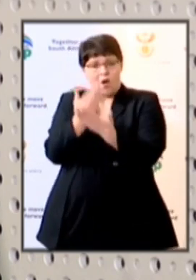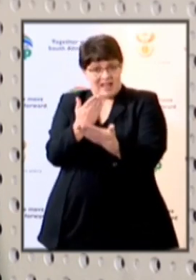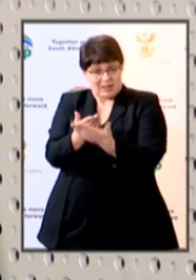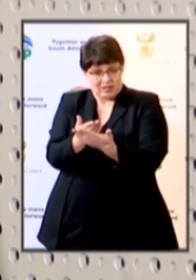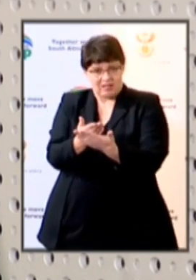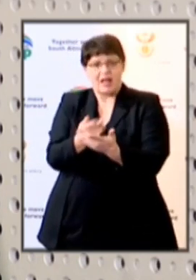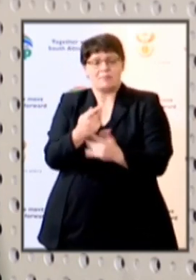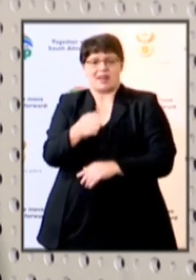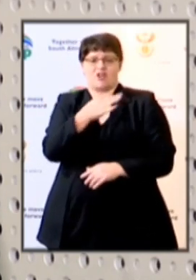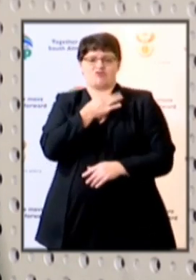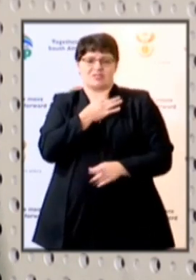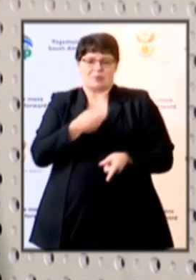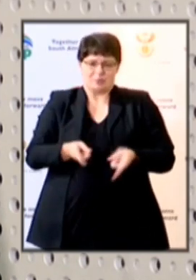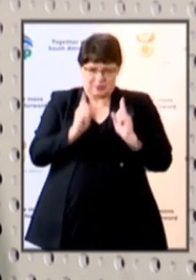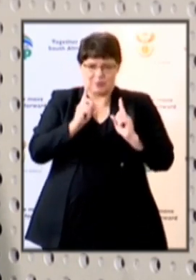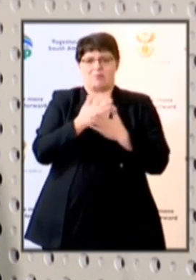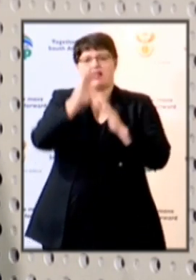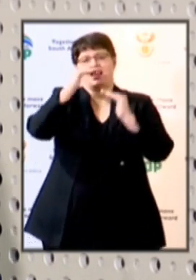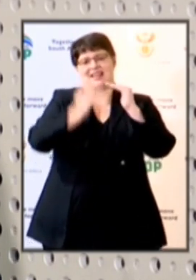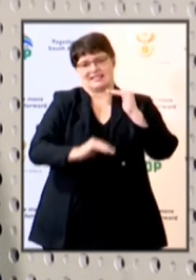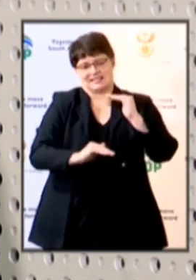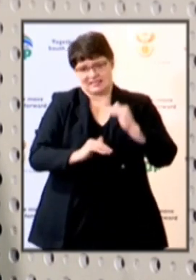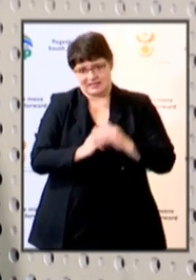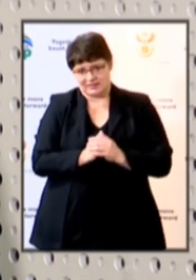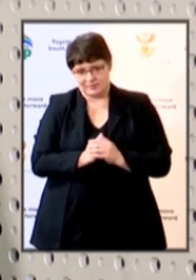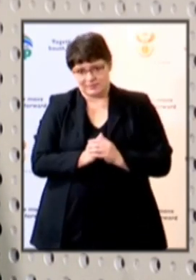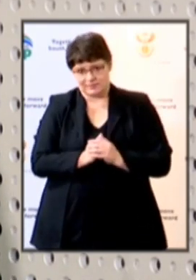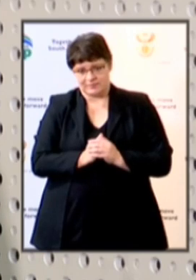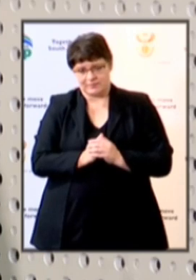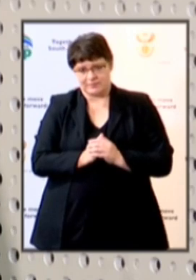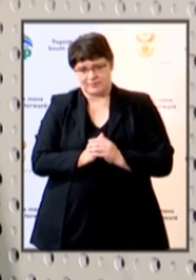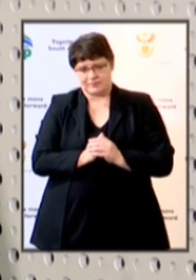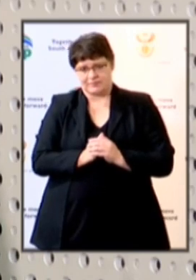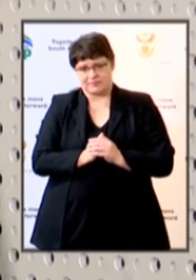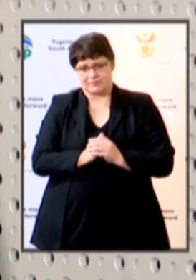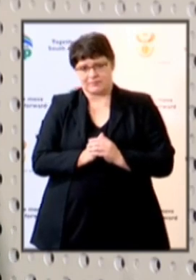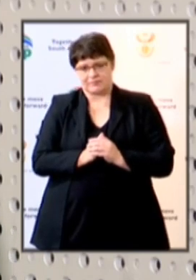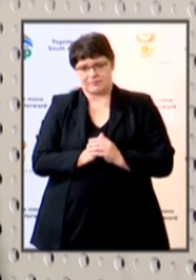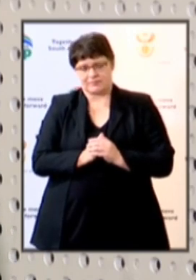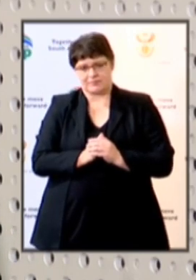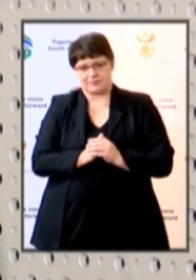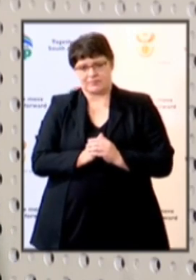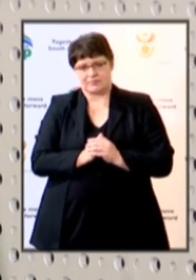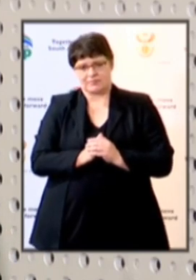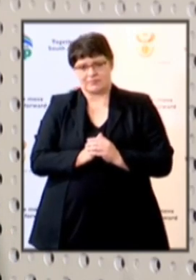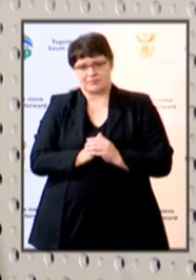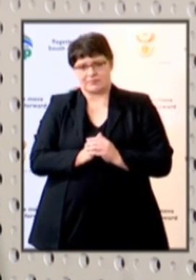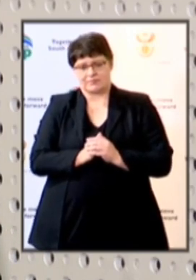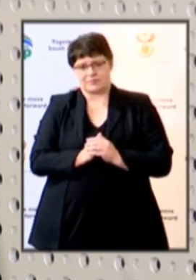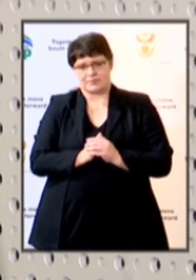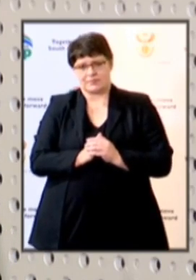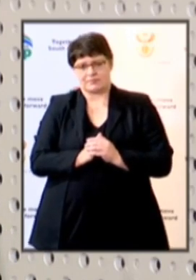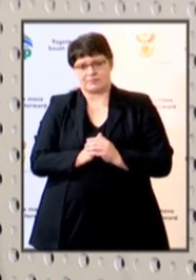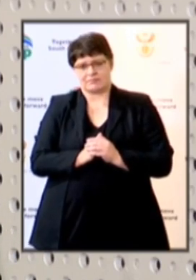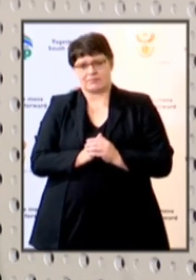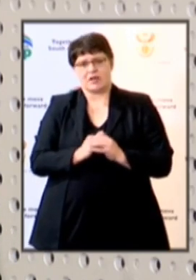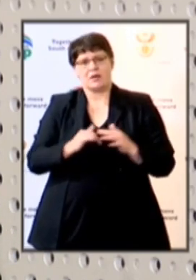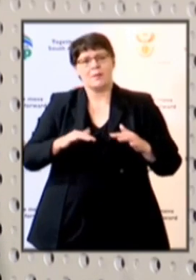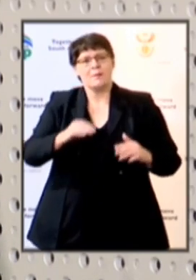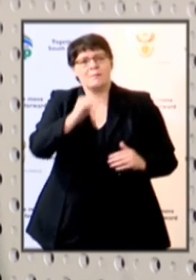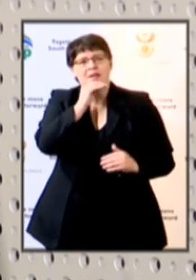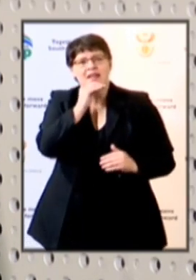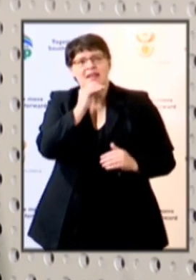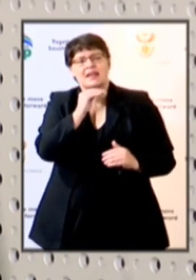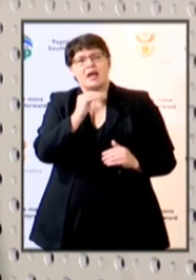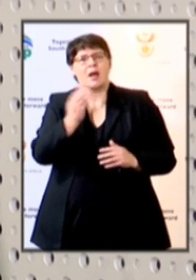our society. The new arrangement will increase reliance on new ways of doing things,